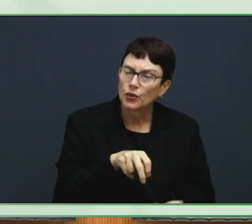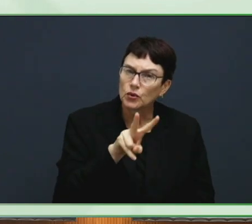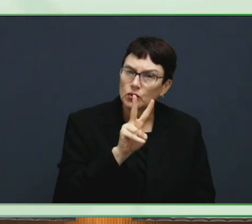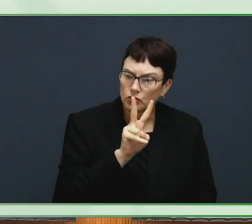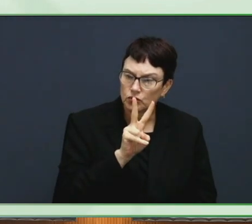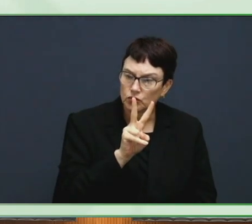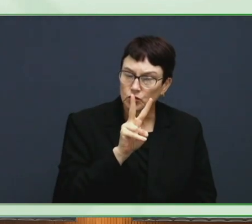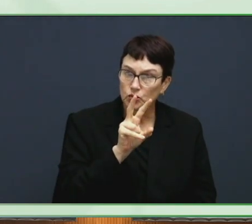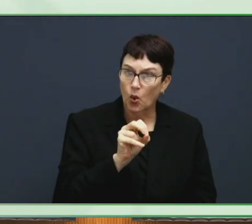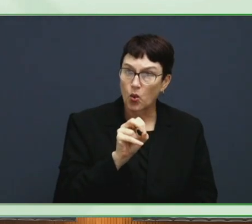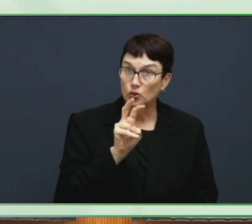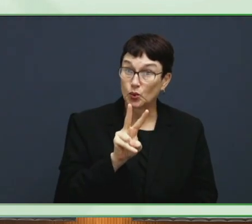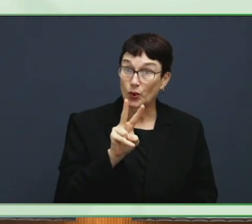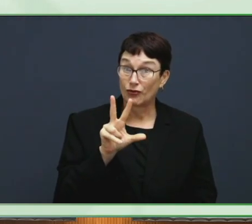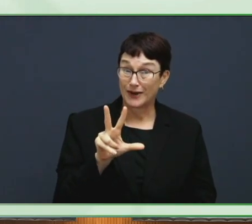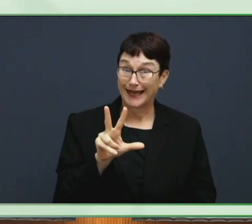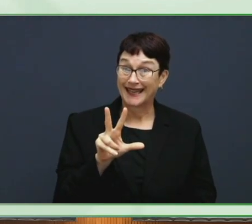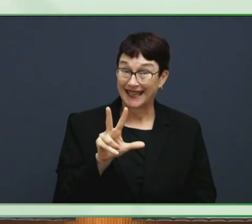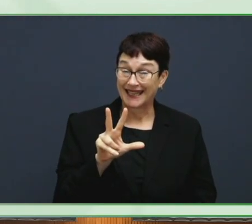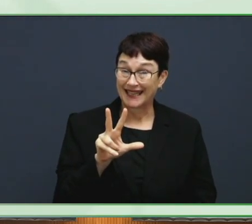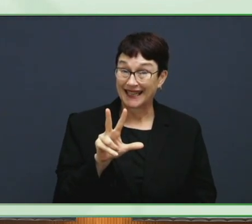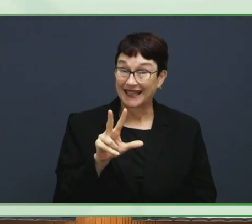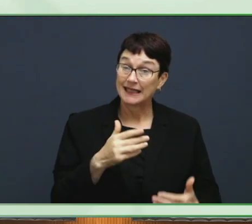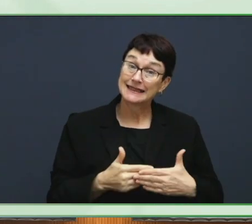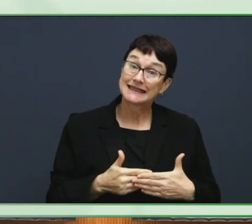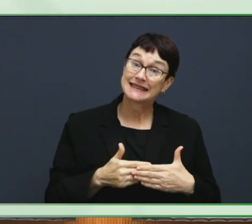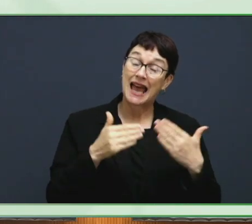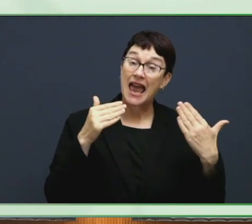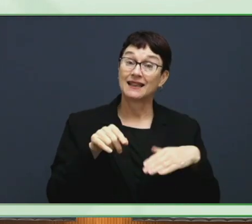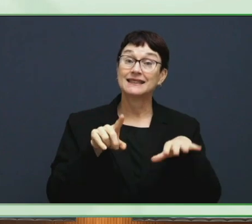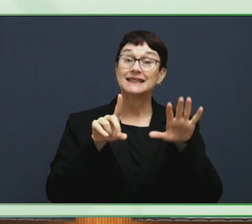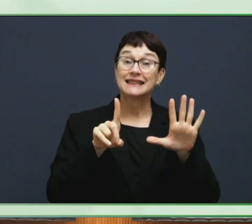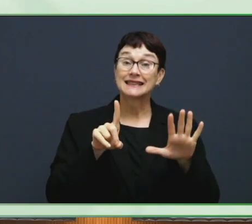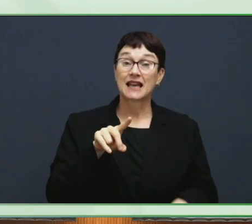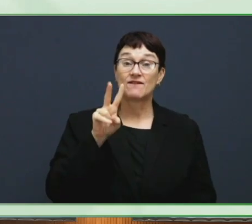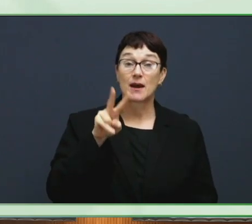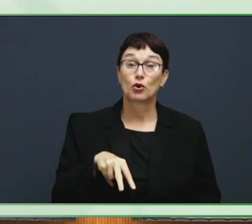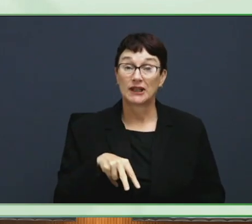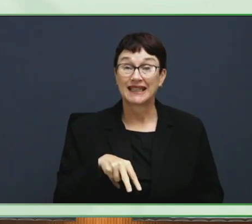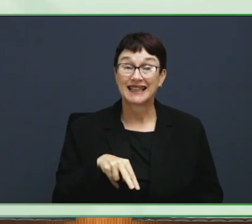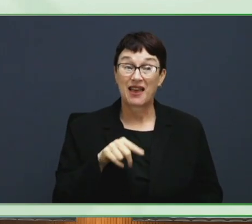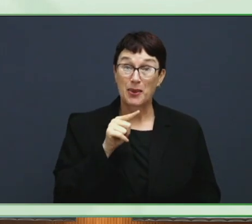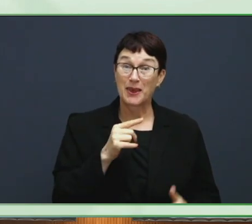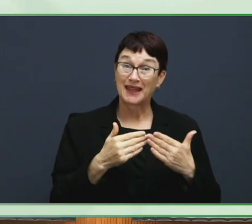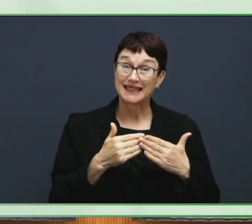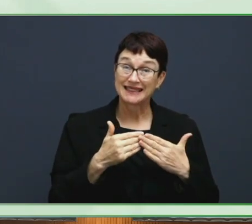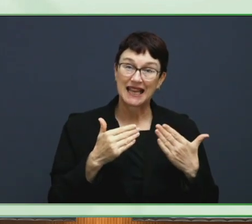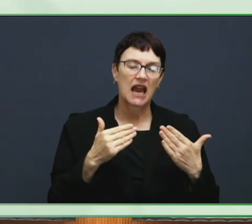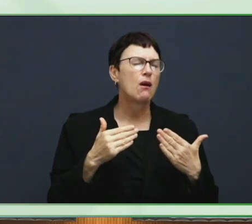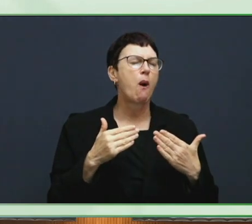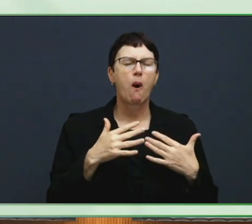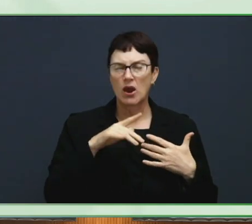2023, 6th of February. We really experienced a devastating earthquake